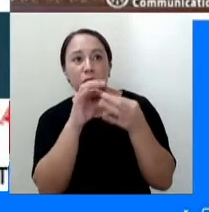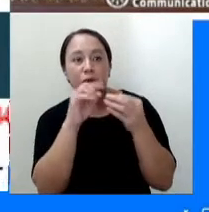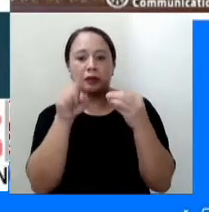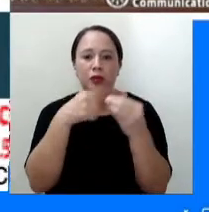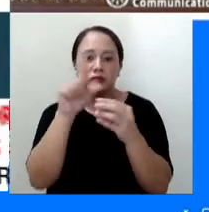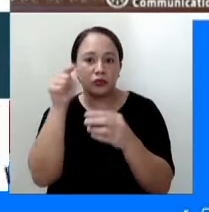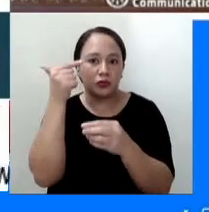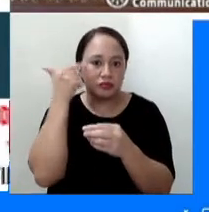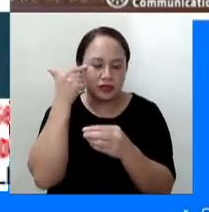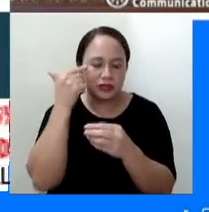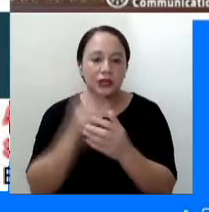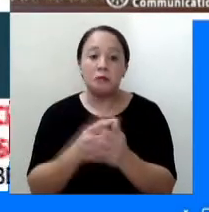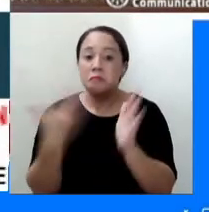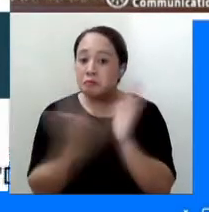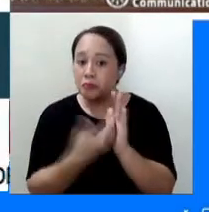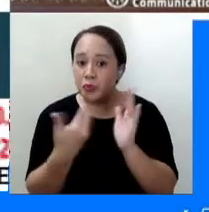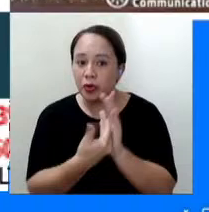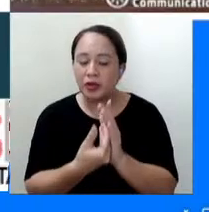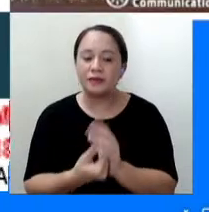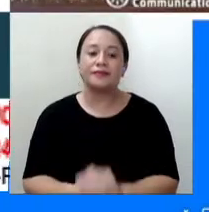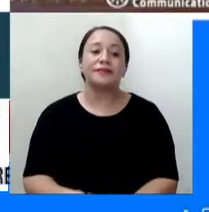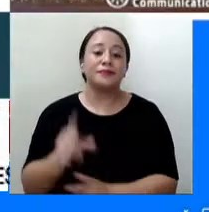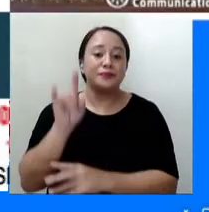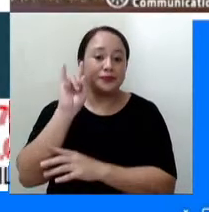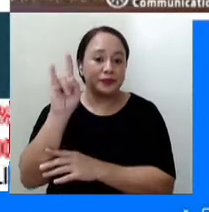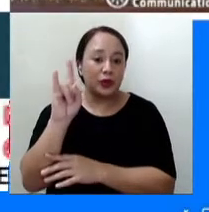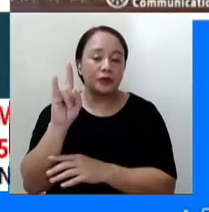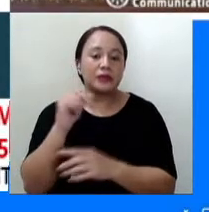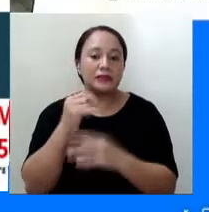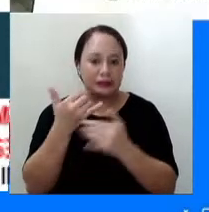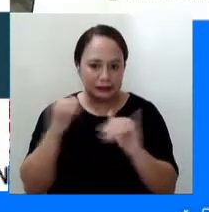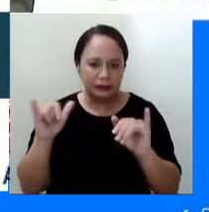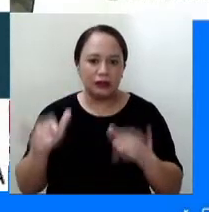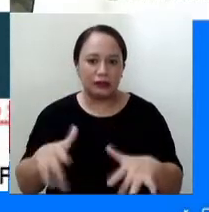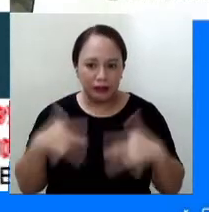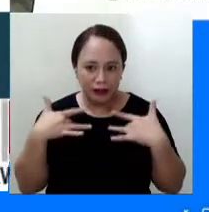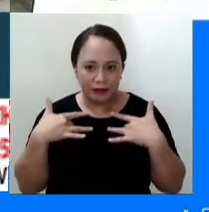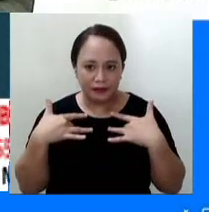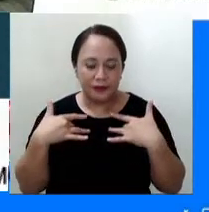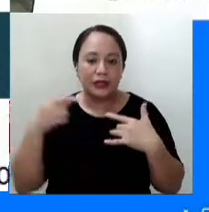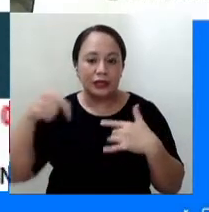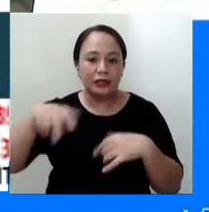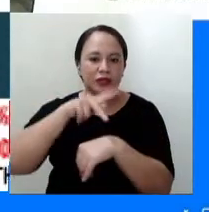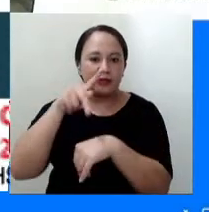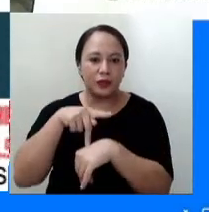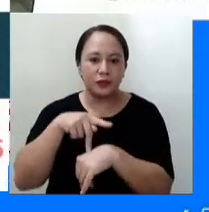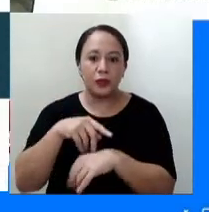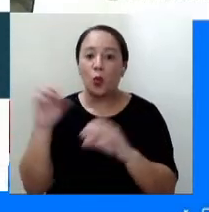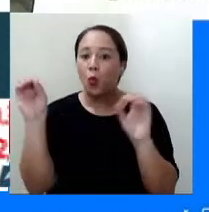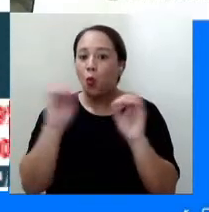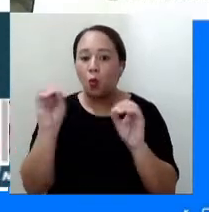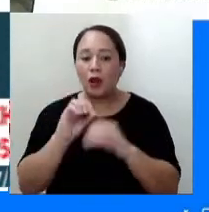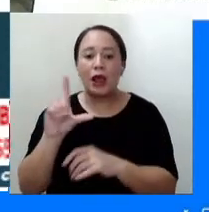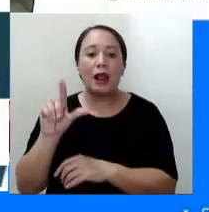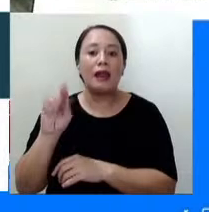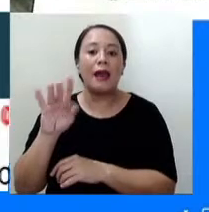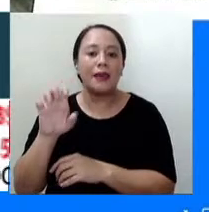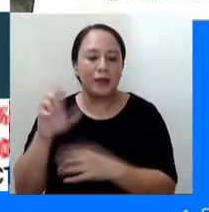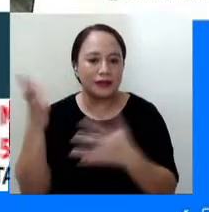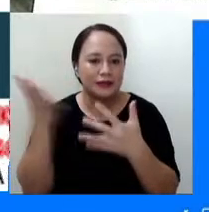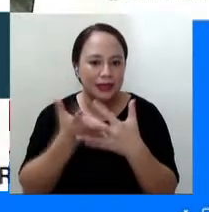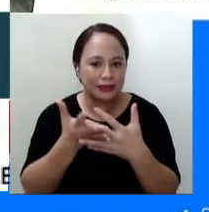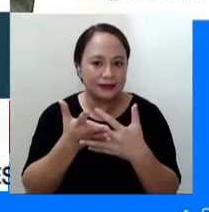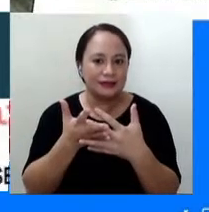that proves po that freedom of the press is alive and well in the Philippines. Wala po ni isang kasong libelong sinampa ang